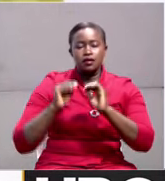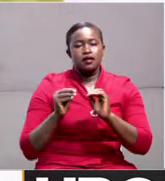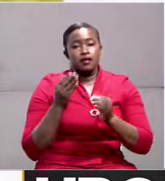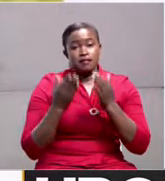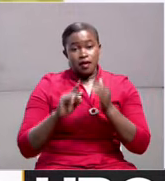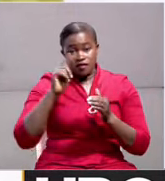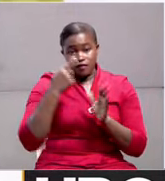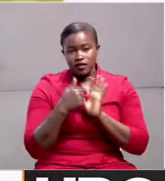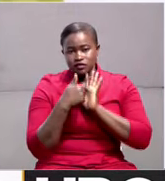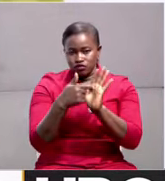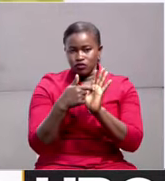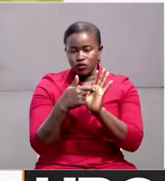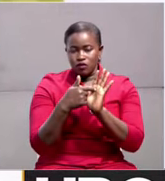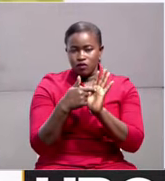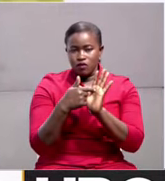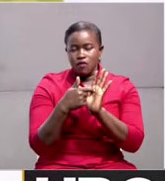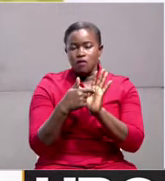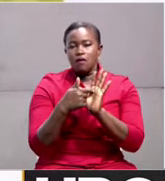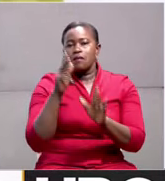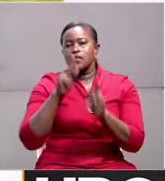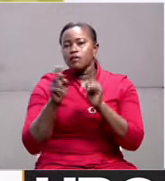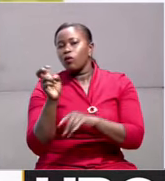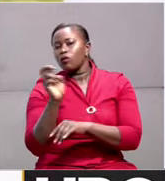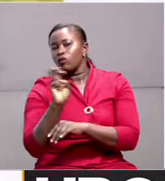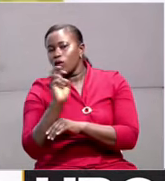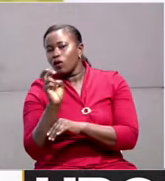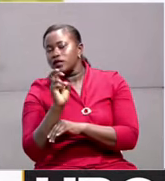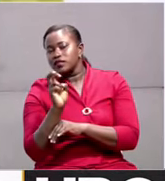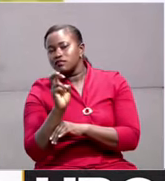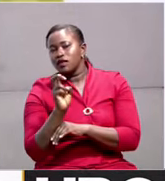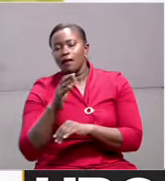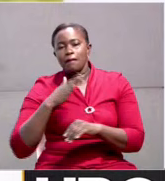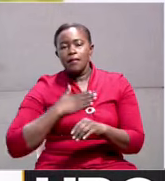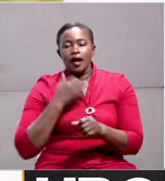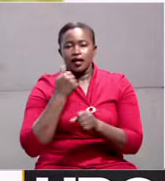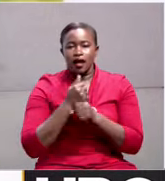first show the, my viewers my girl